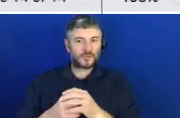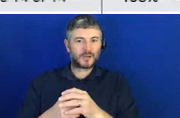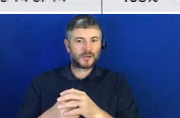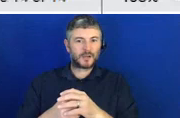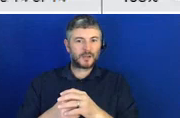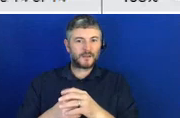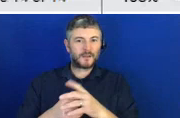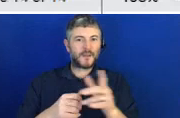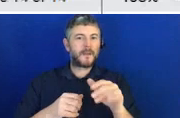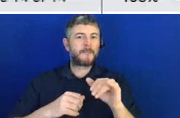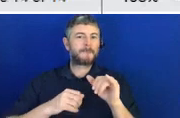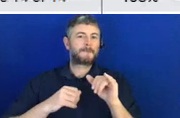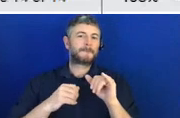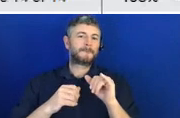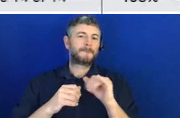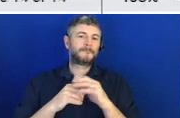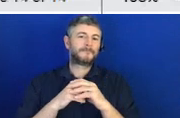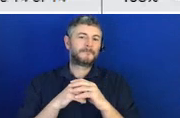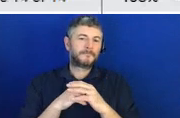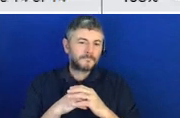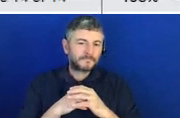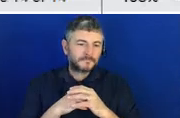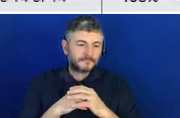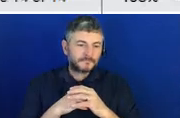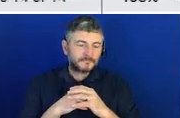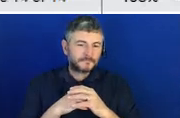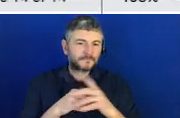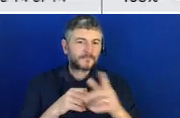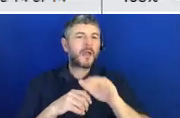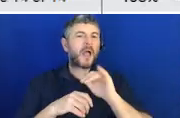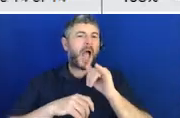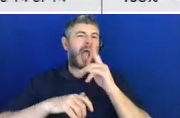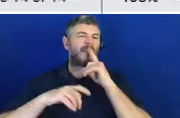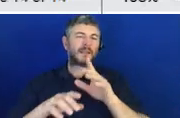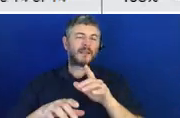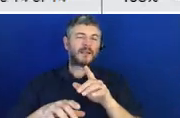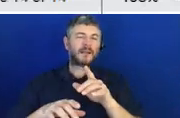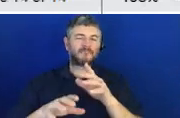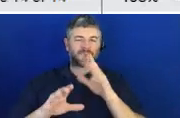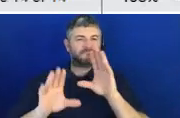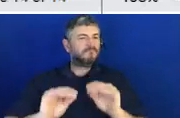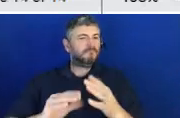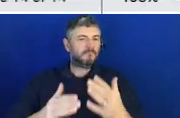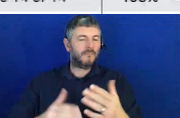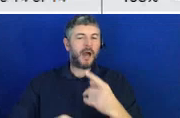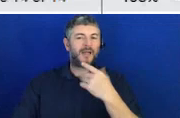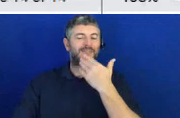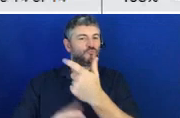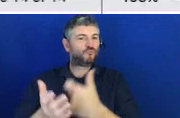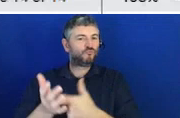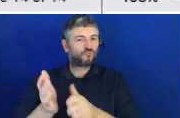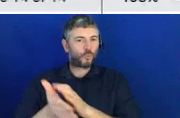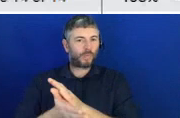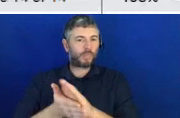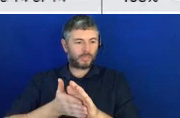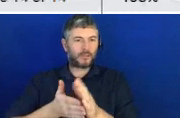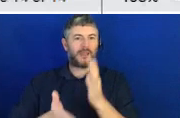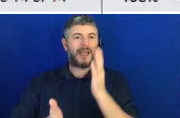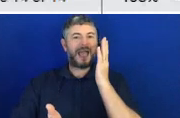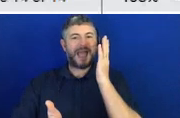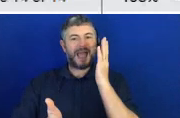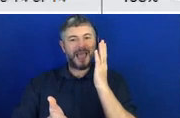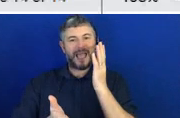Perhaps we can pick this up offline. So thank you so much, Ruth. I definitely want to invite you to do